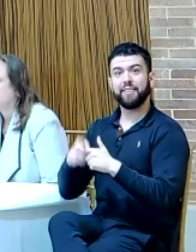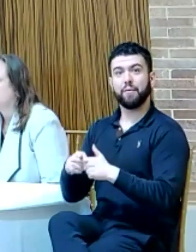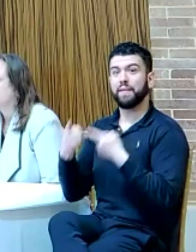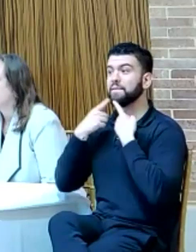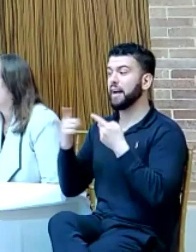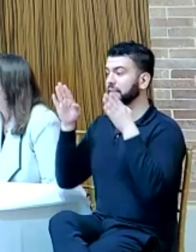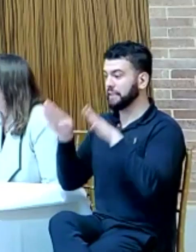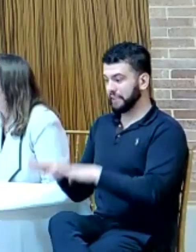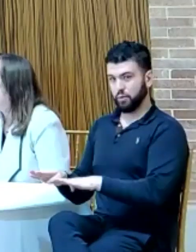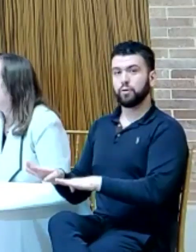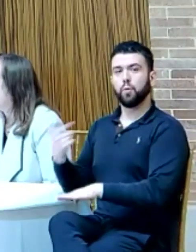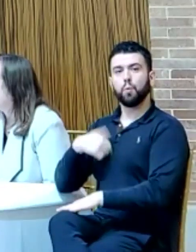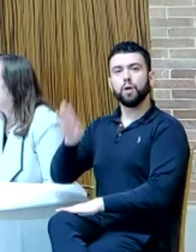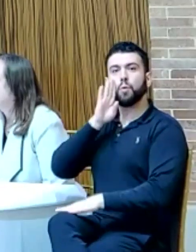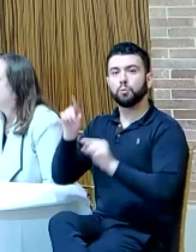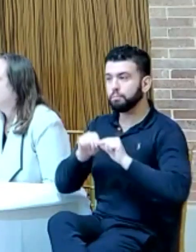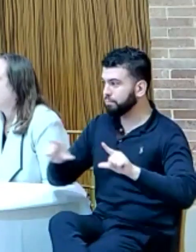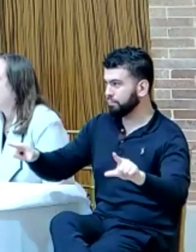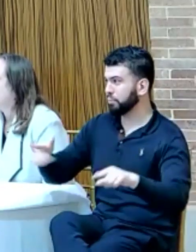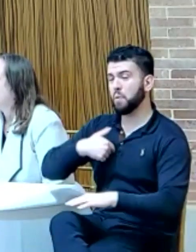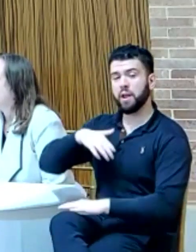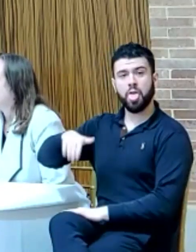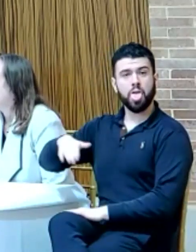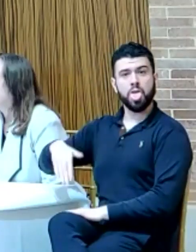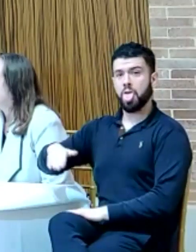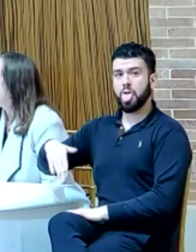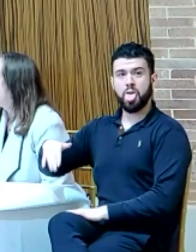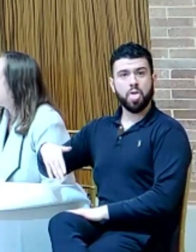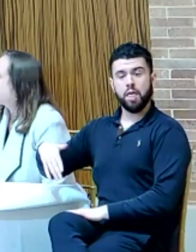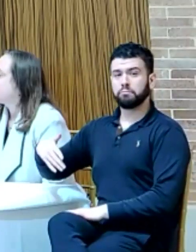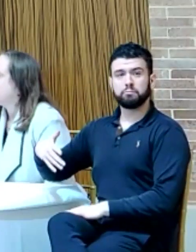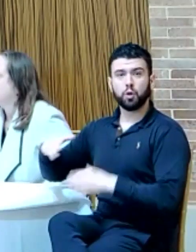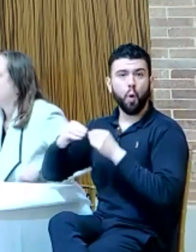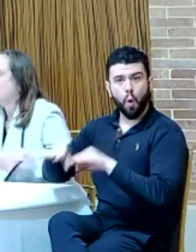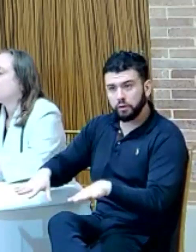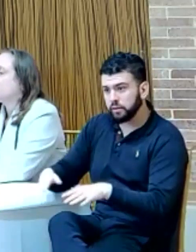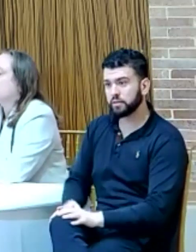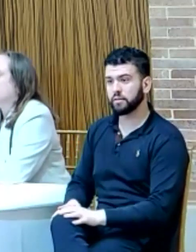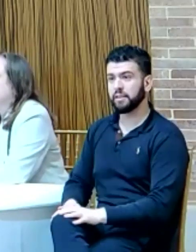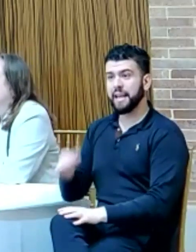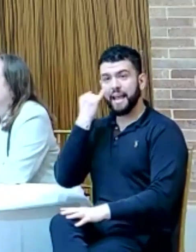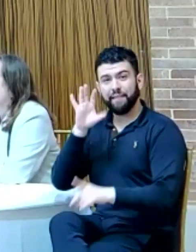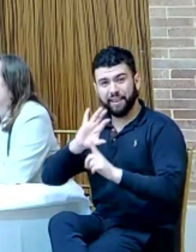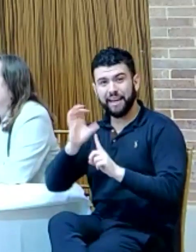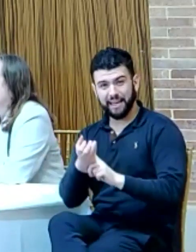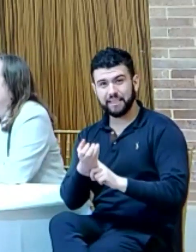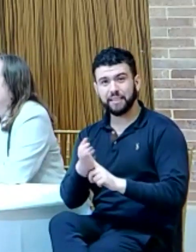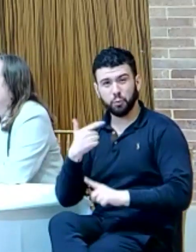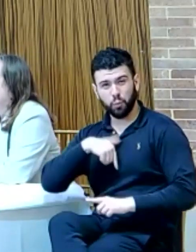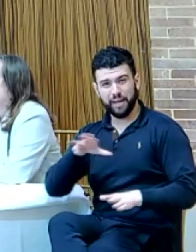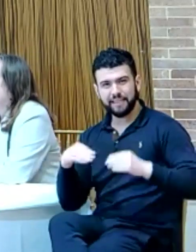lost a case on the merits um we bring cases that that we know are are going to be